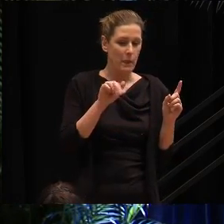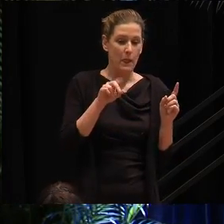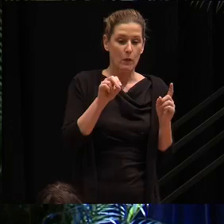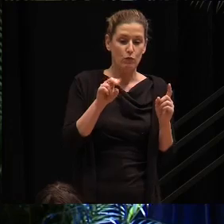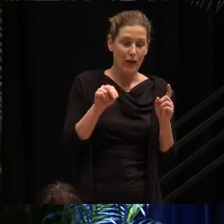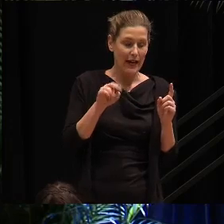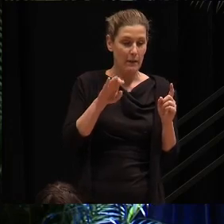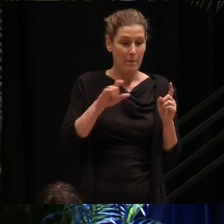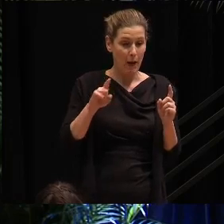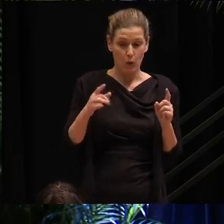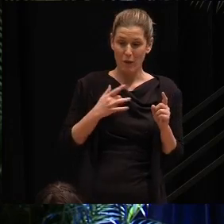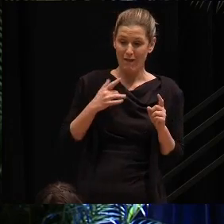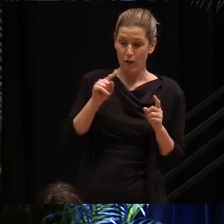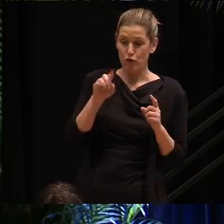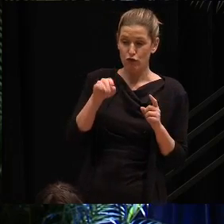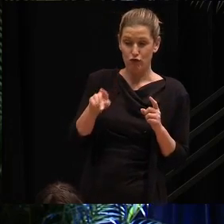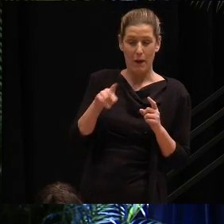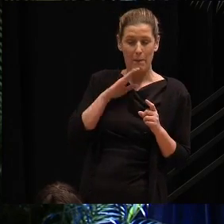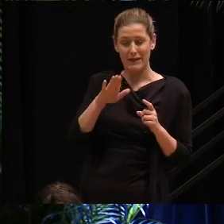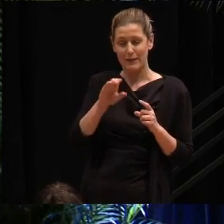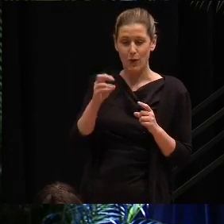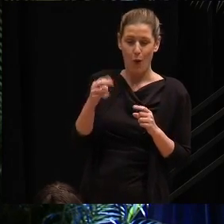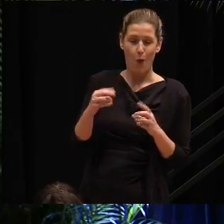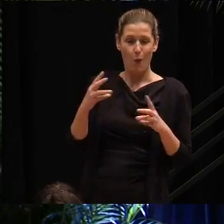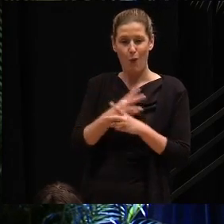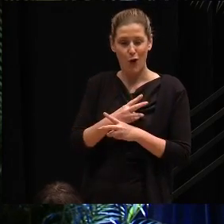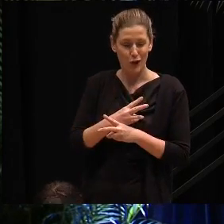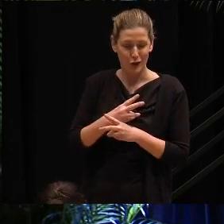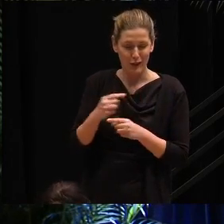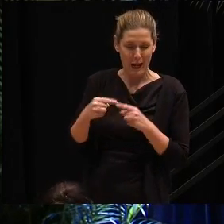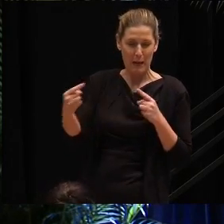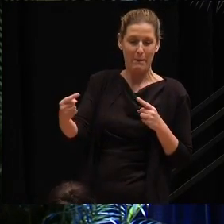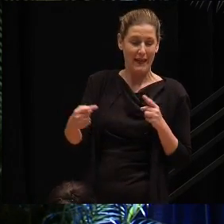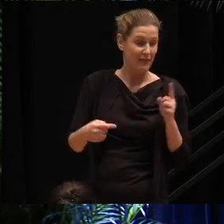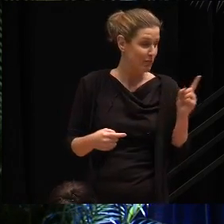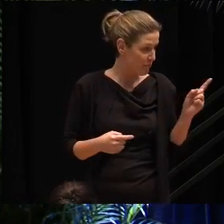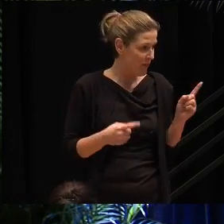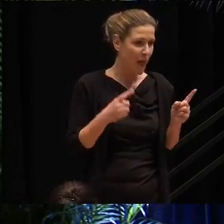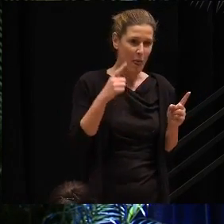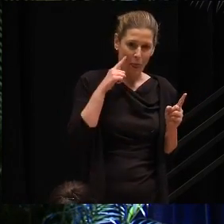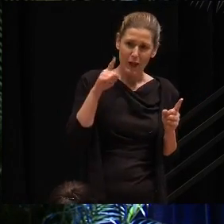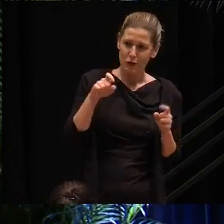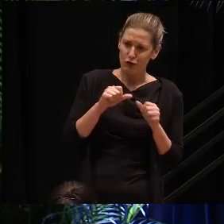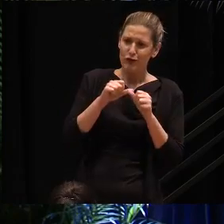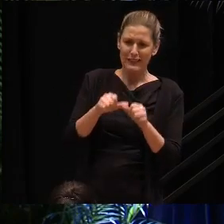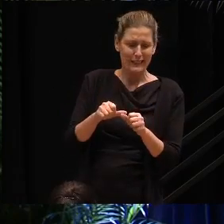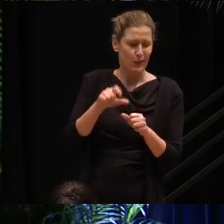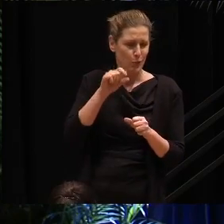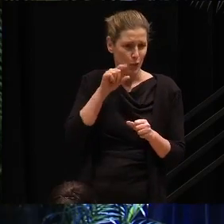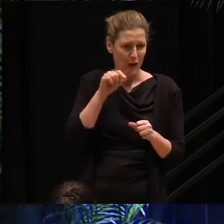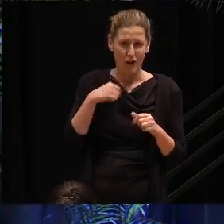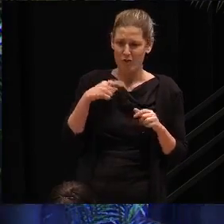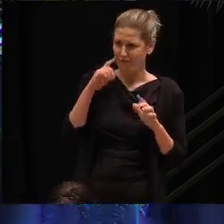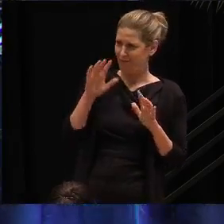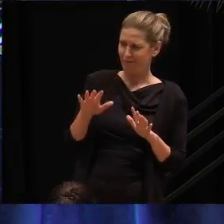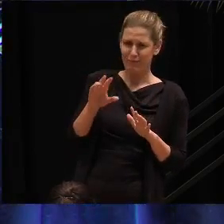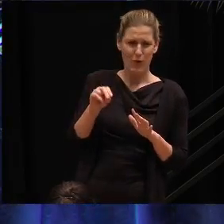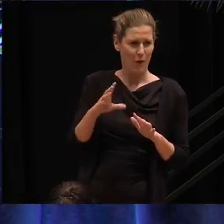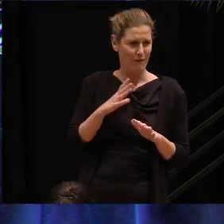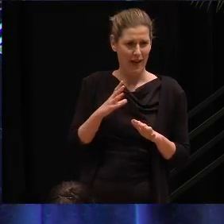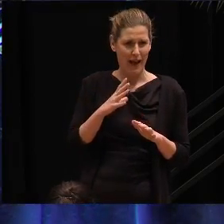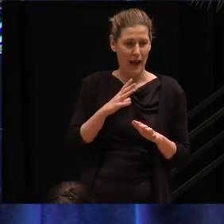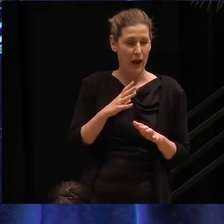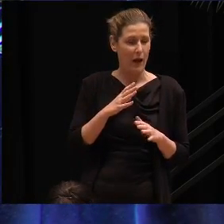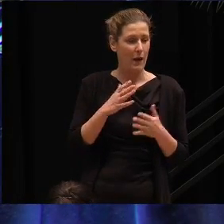enemy? I don't think he should stop tweeting, if that's what you're asking, and I don't think he's his own worst enemy. Part of